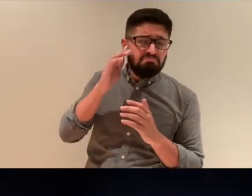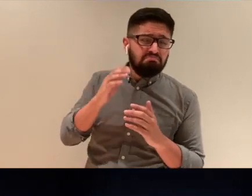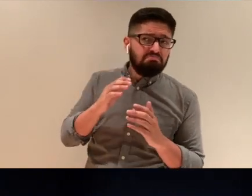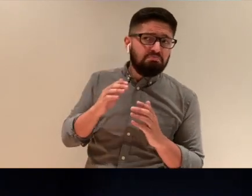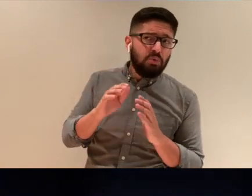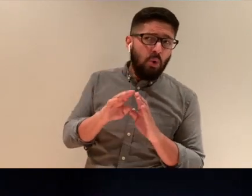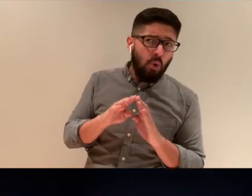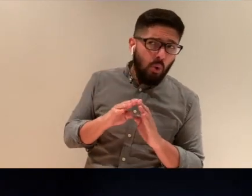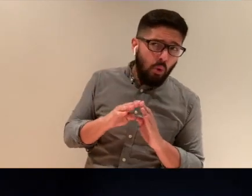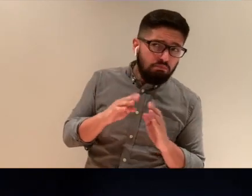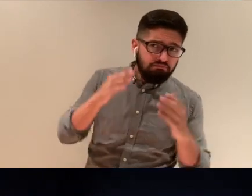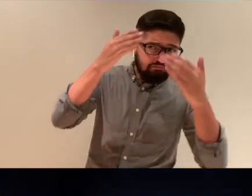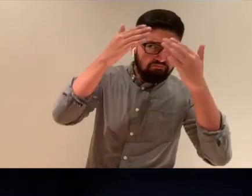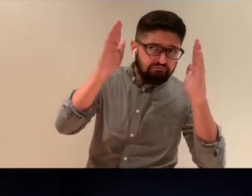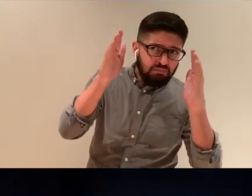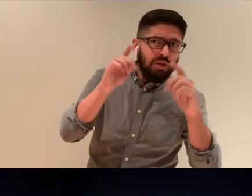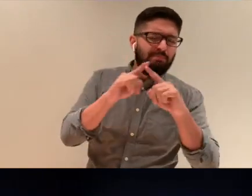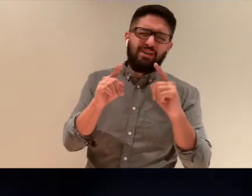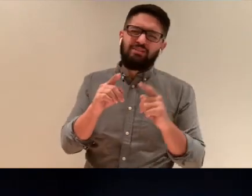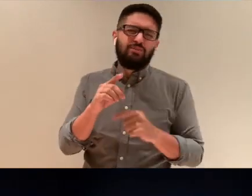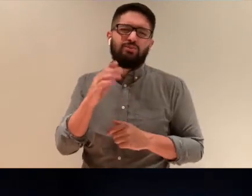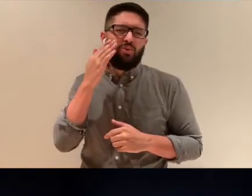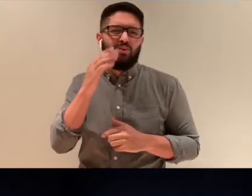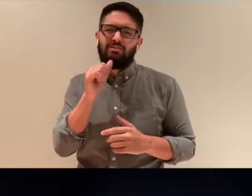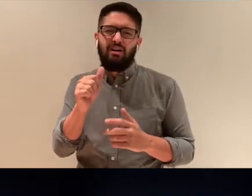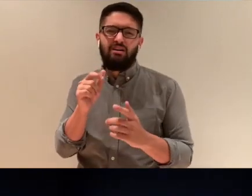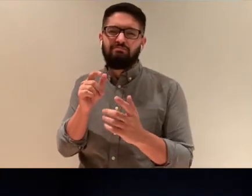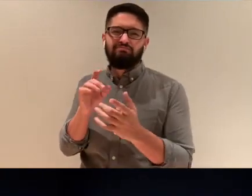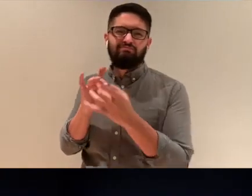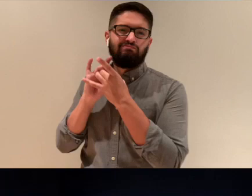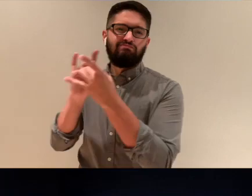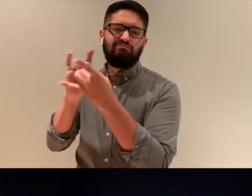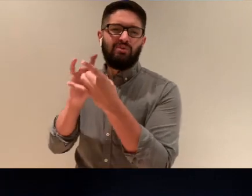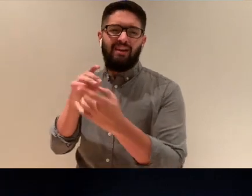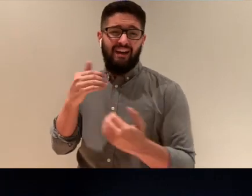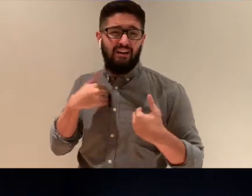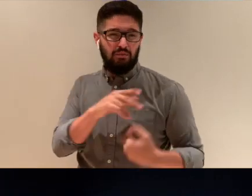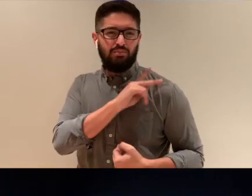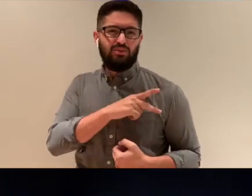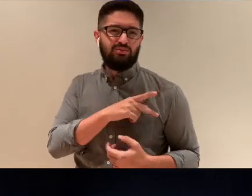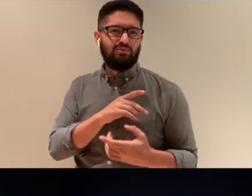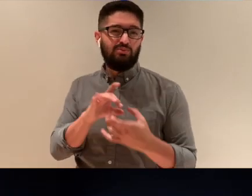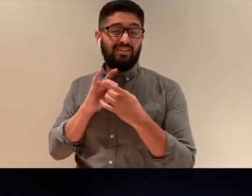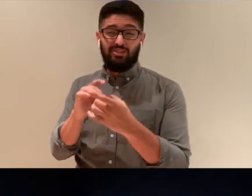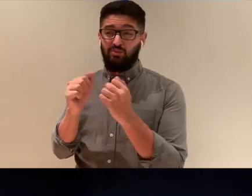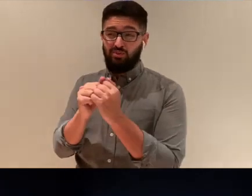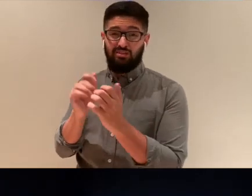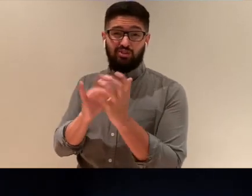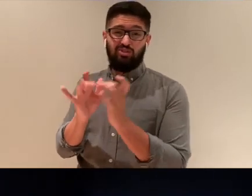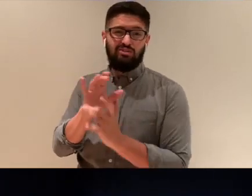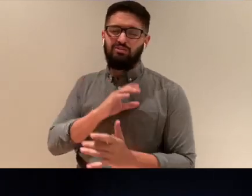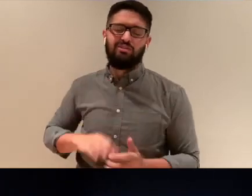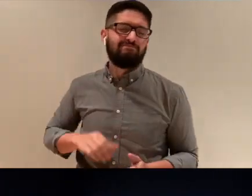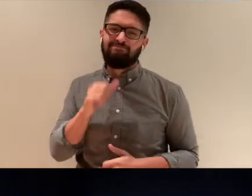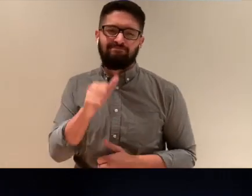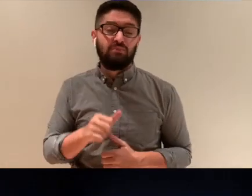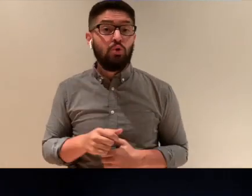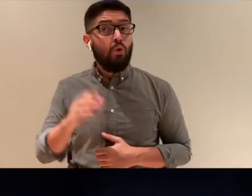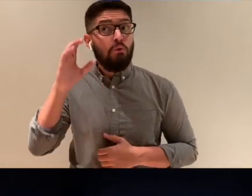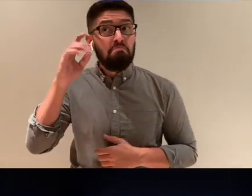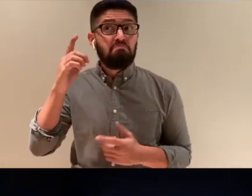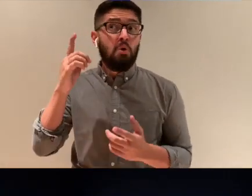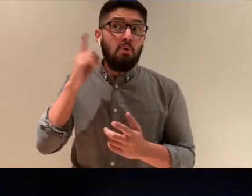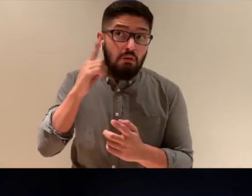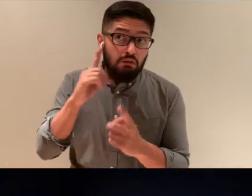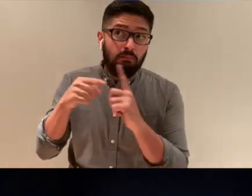to the things of God, but deep down, you know that you are not right with God, that you don't have a personal relationship with Jesus Christ. You've